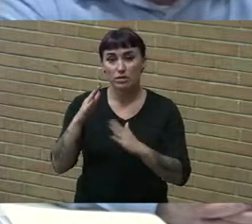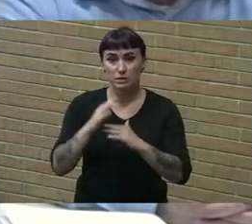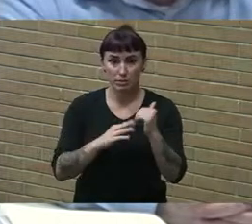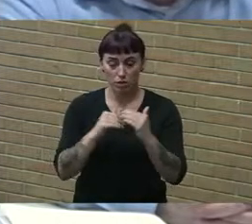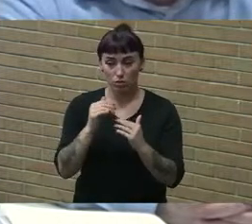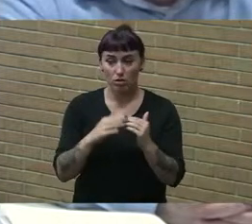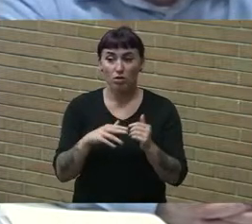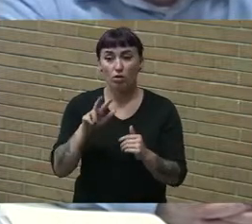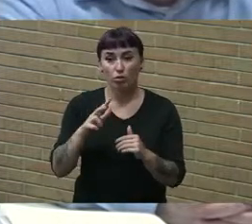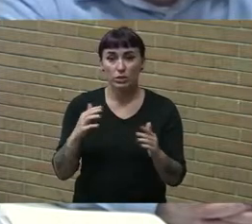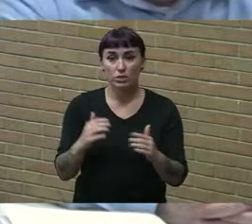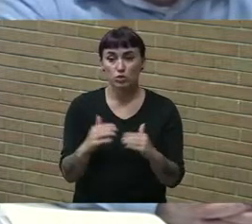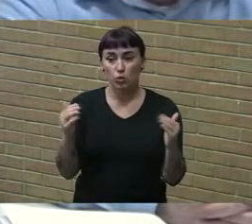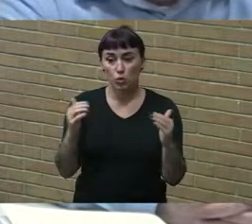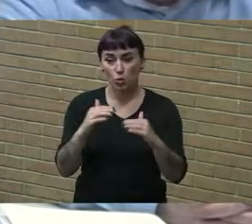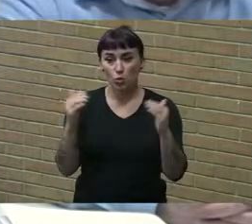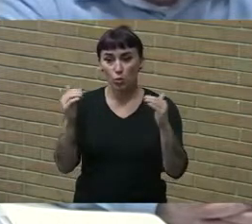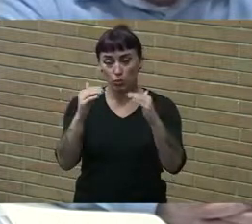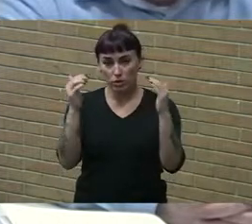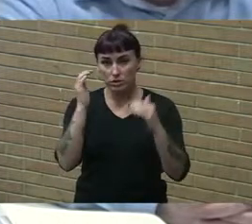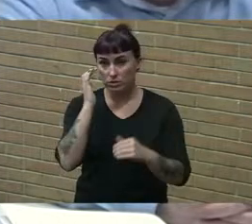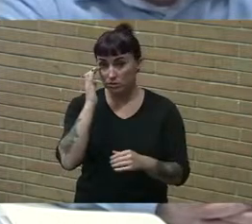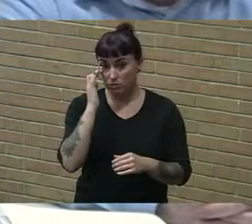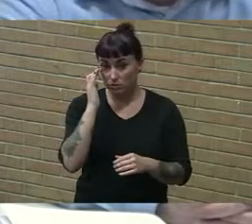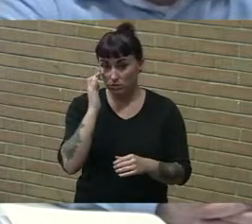while they're 3 stories, they're